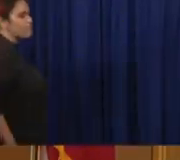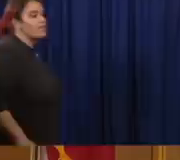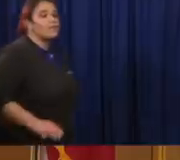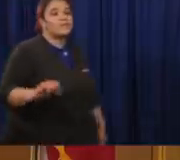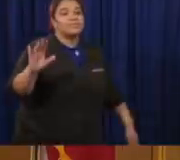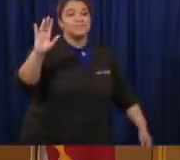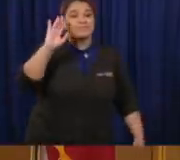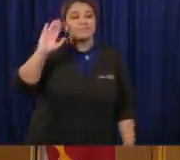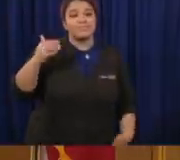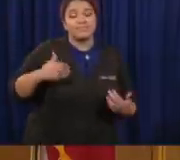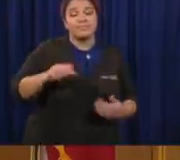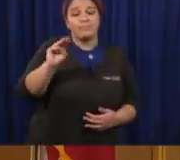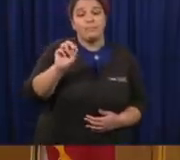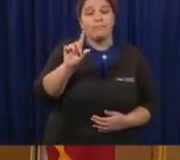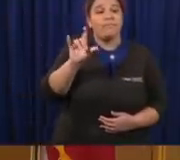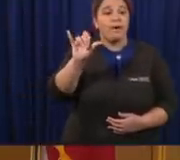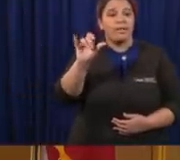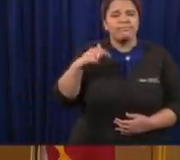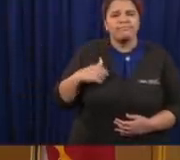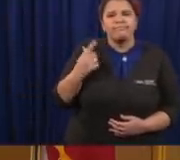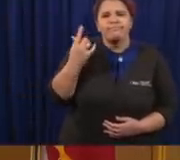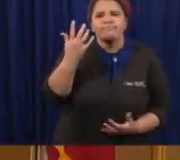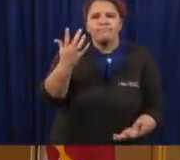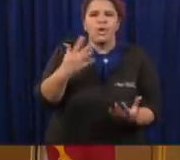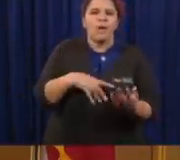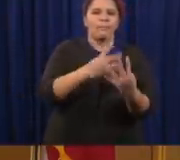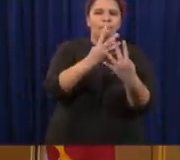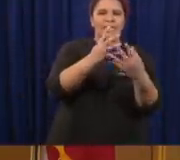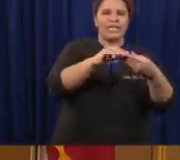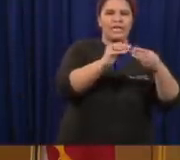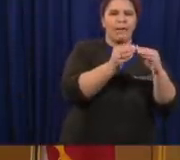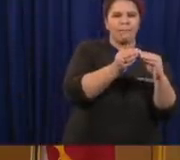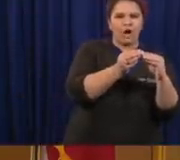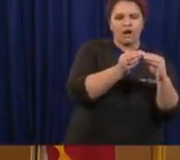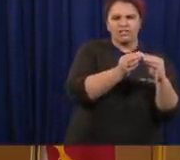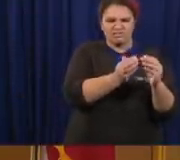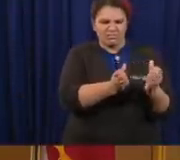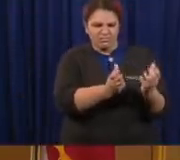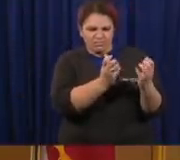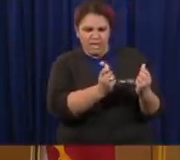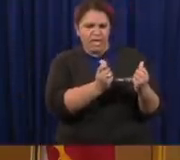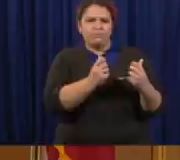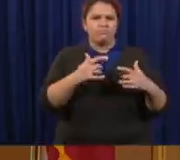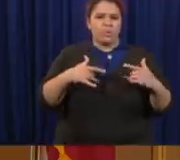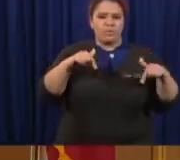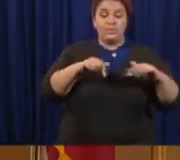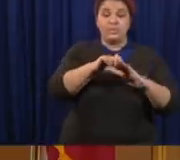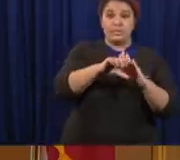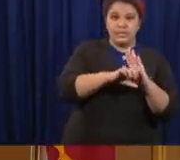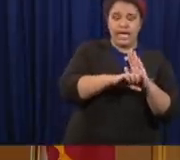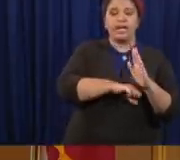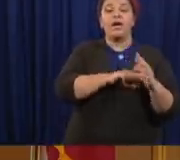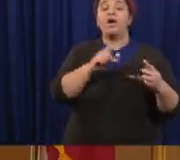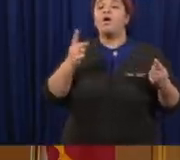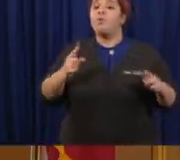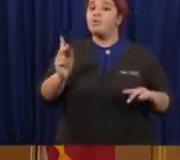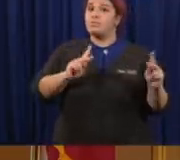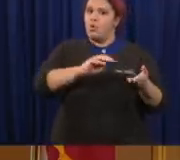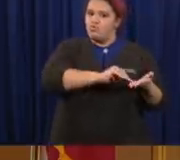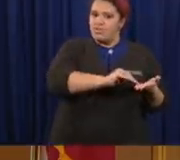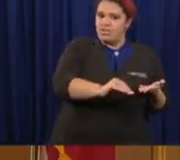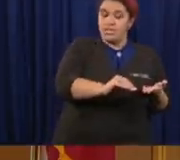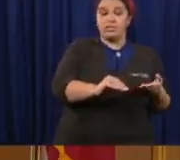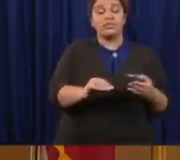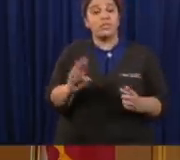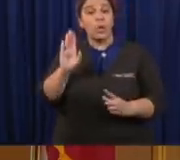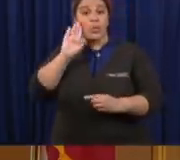have any updates on the prison numbers in the state, and also once those prisoners are released, will halfway houses be available and will reentry